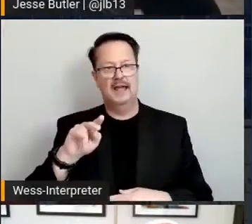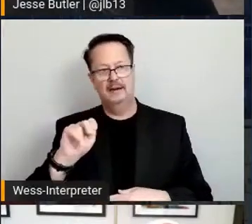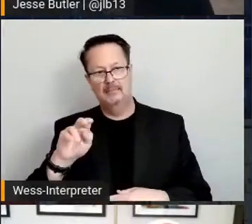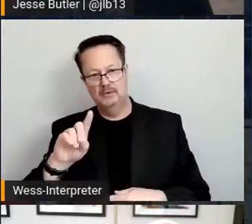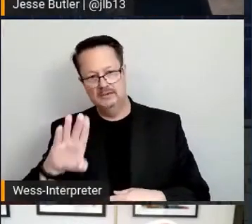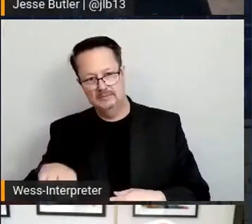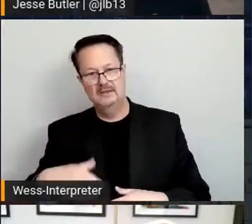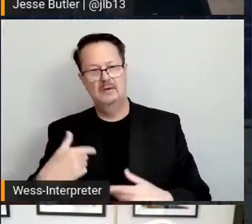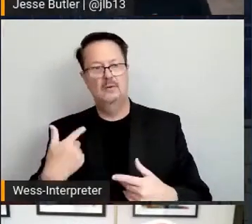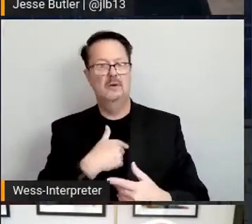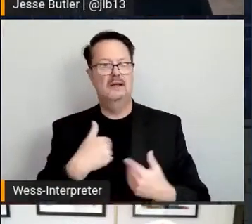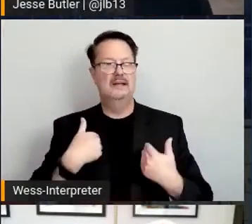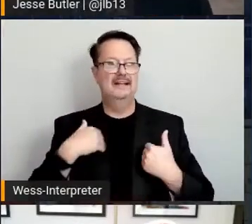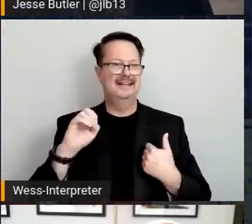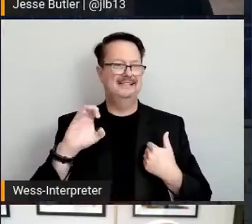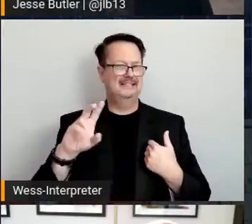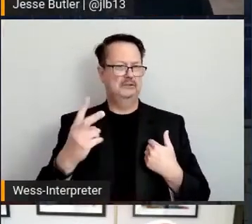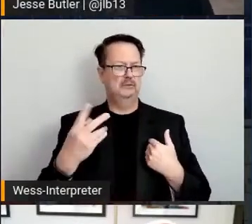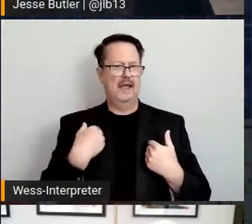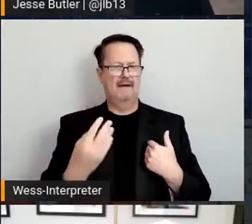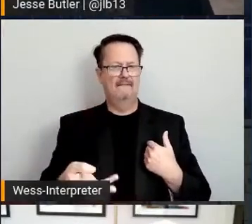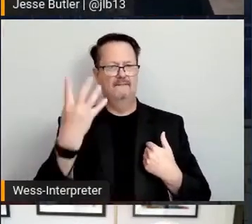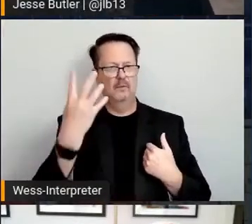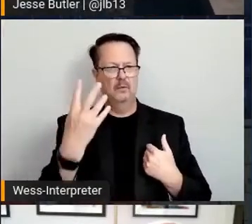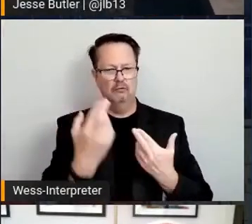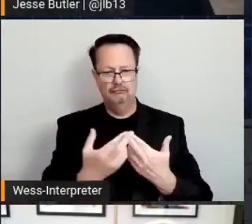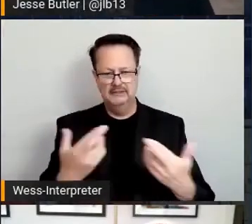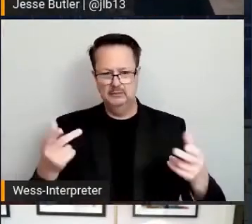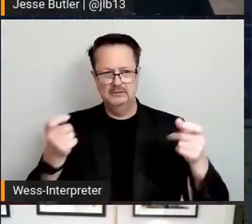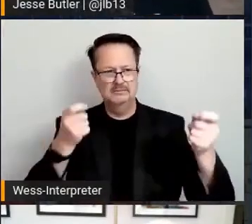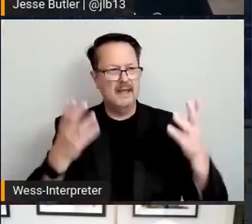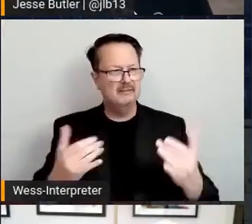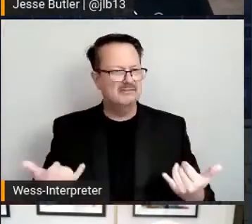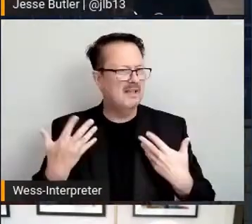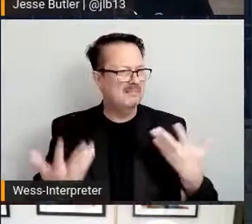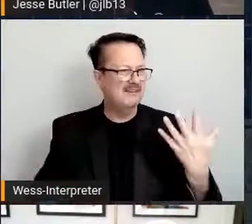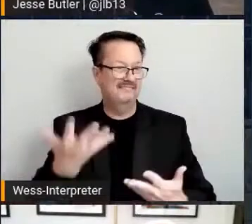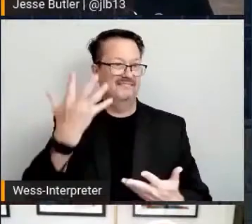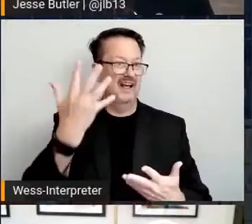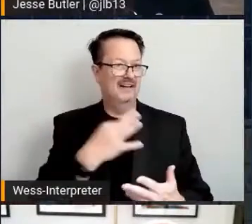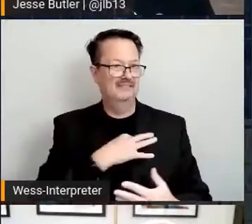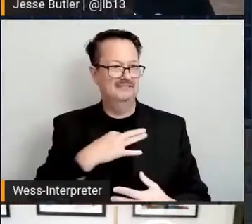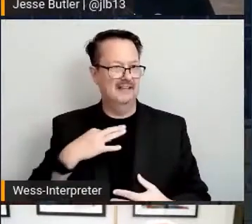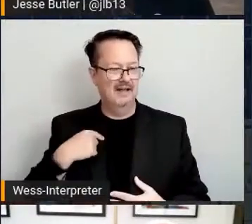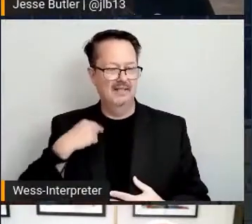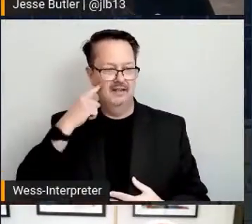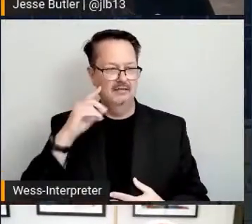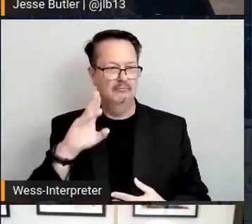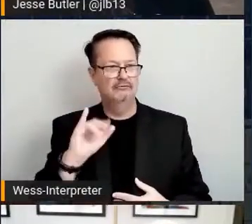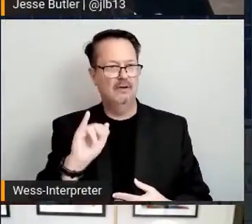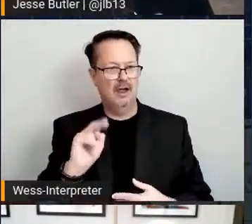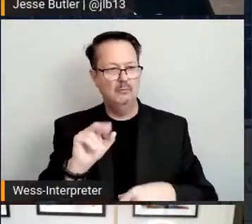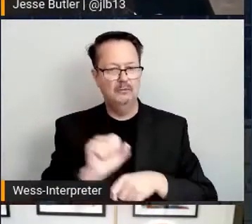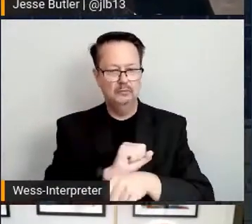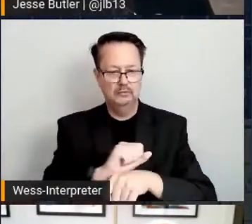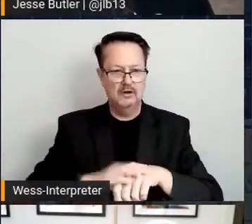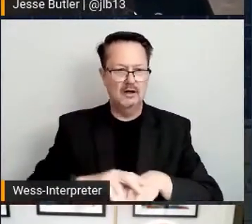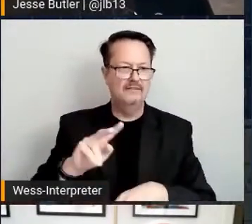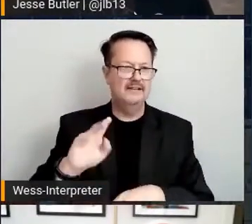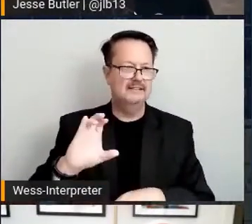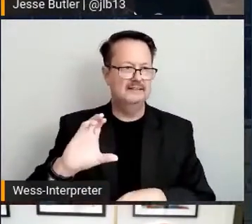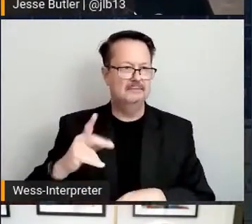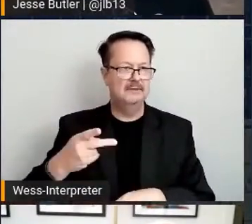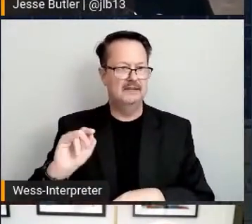got, I think, 4 resource managers now, maybe 5. I think Brian was working on VPC endpoint